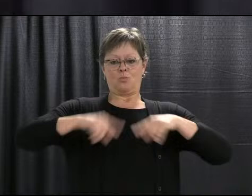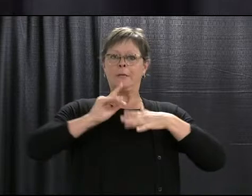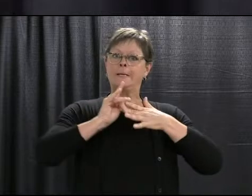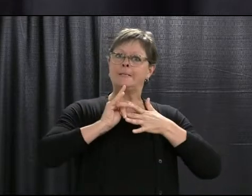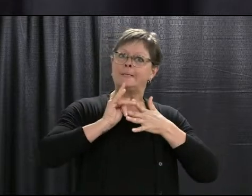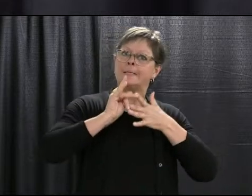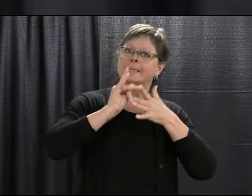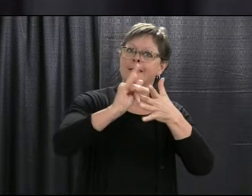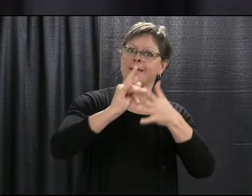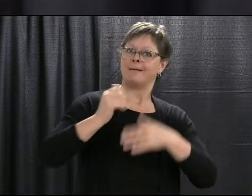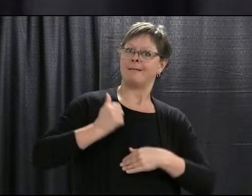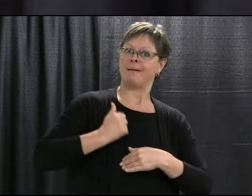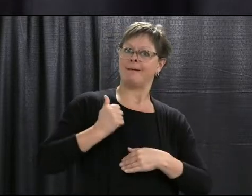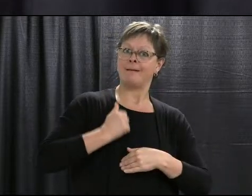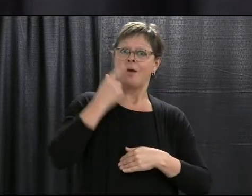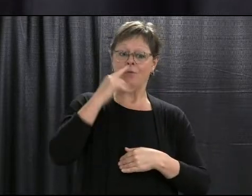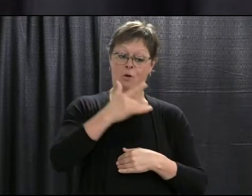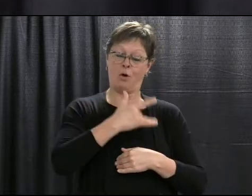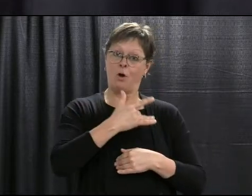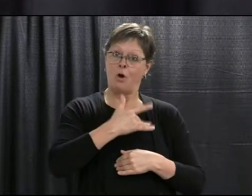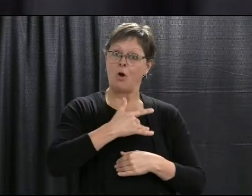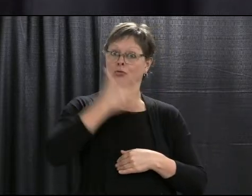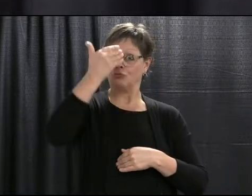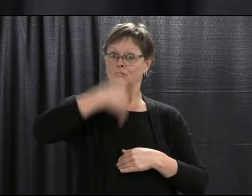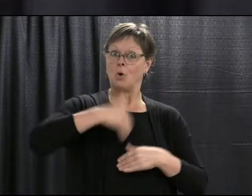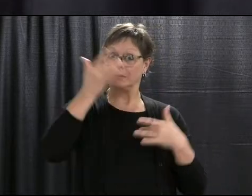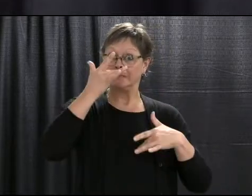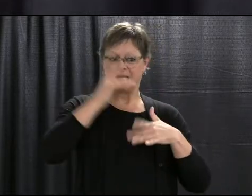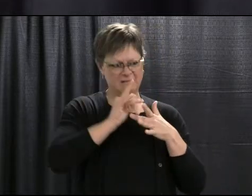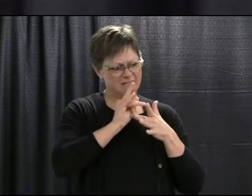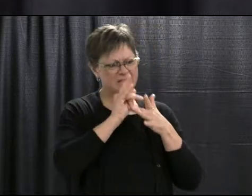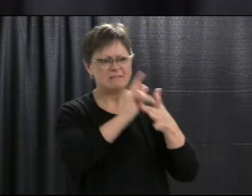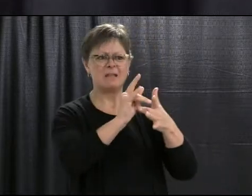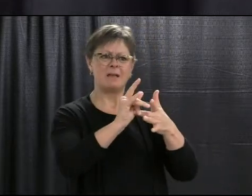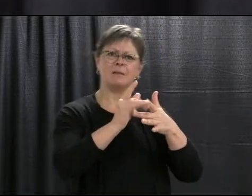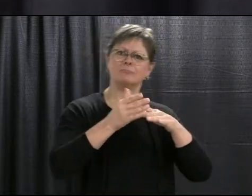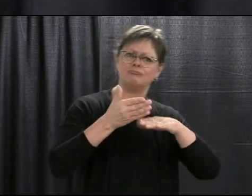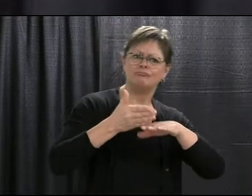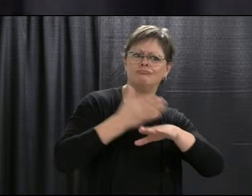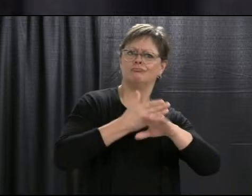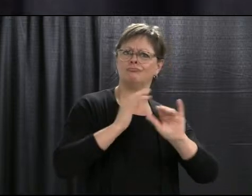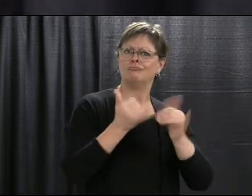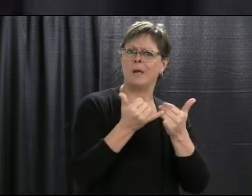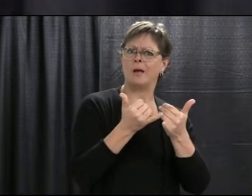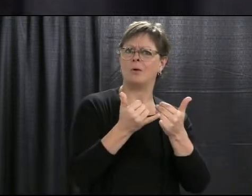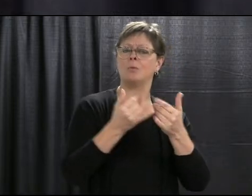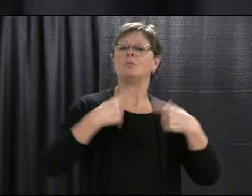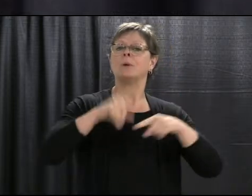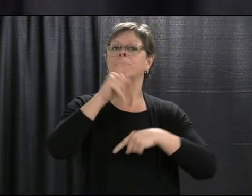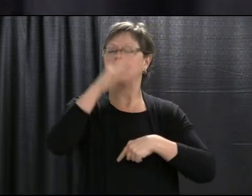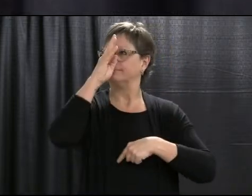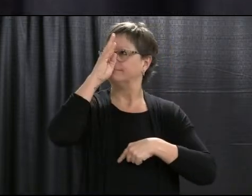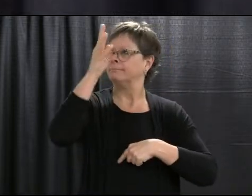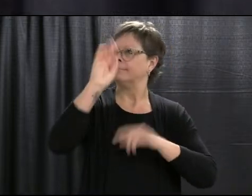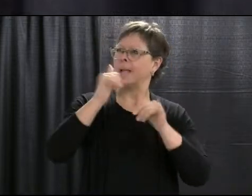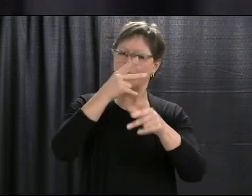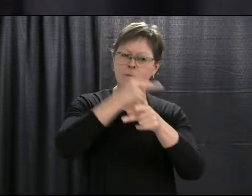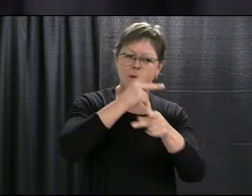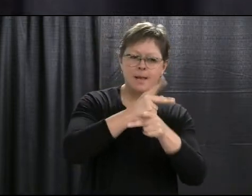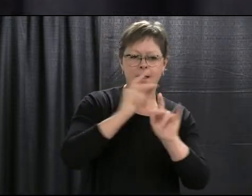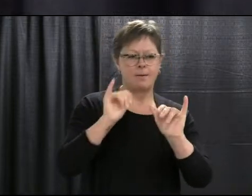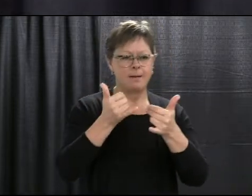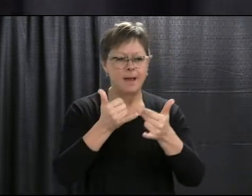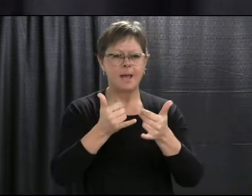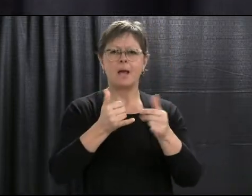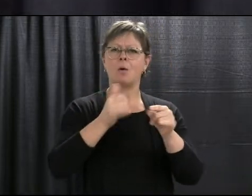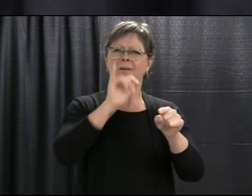terms of heart and stroke disease. And I truly think that we need to innovate in the way that we care and the way that we all treat